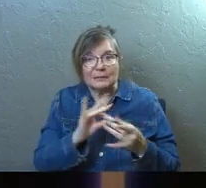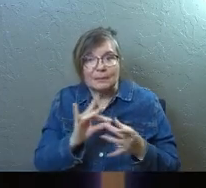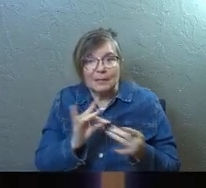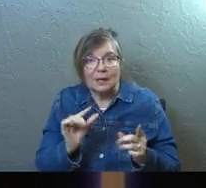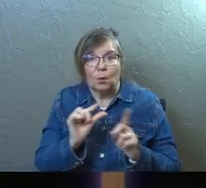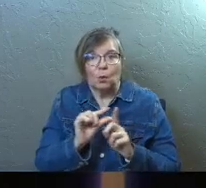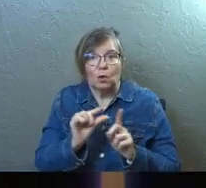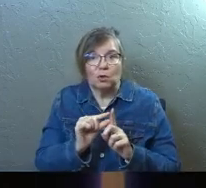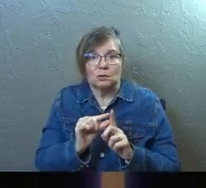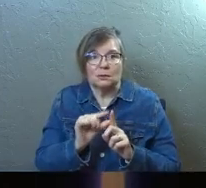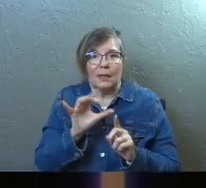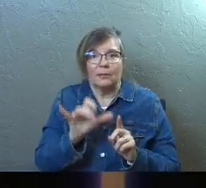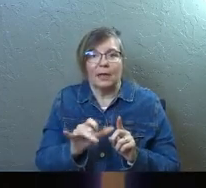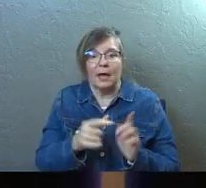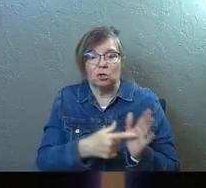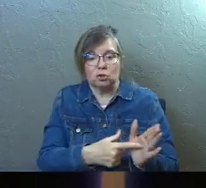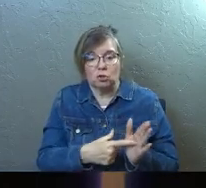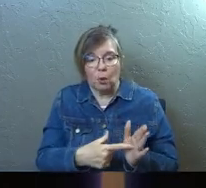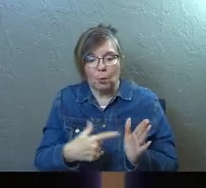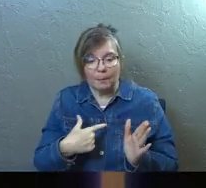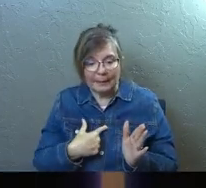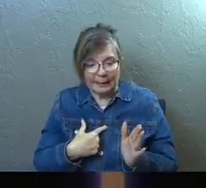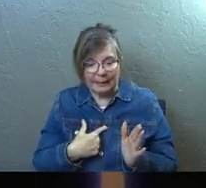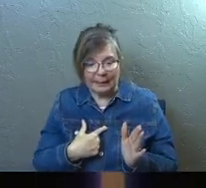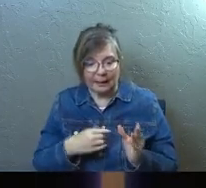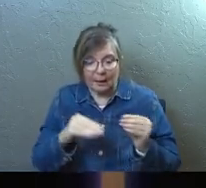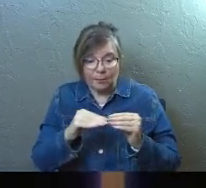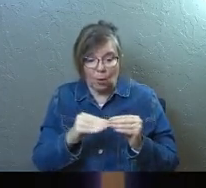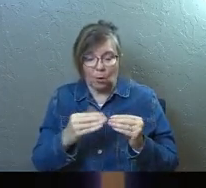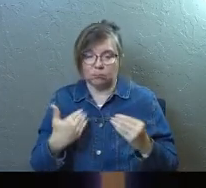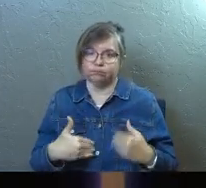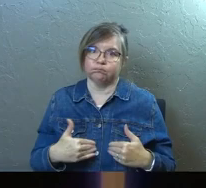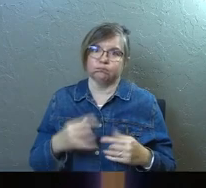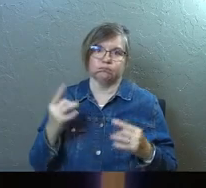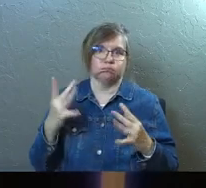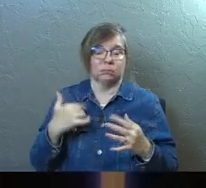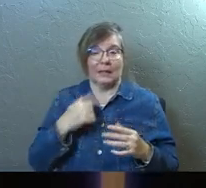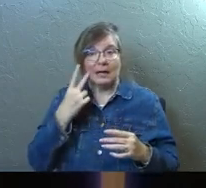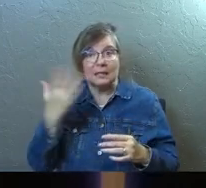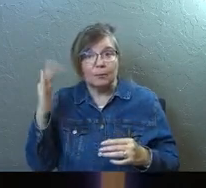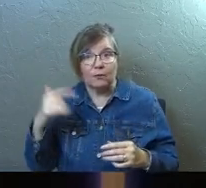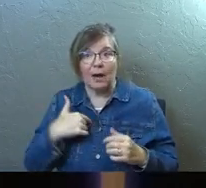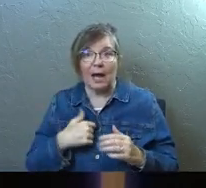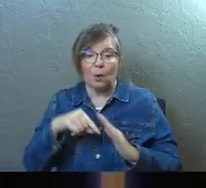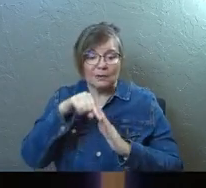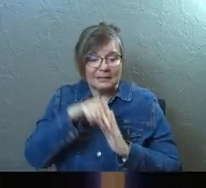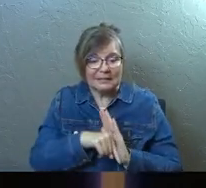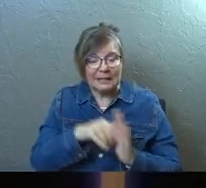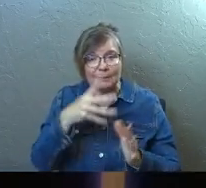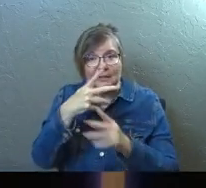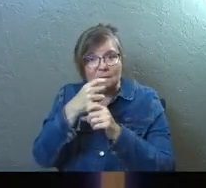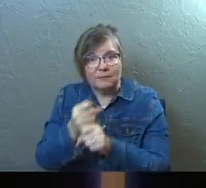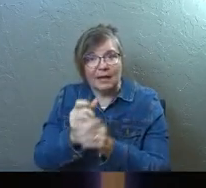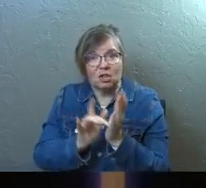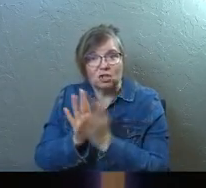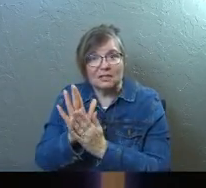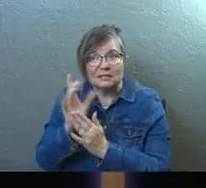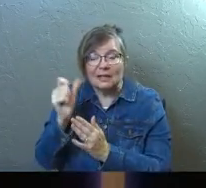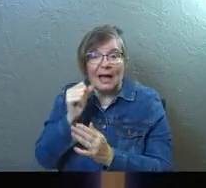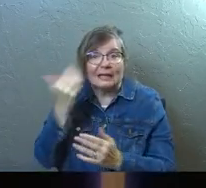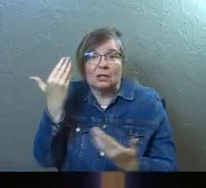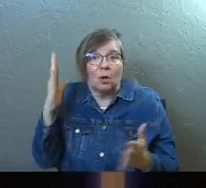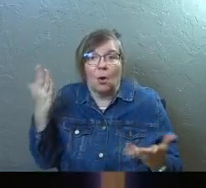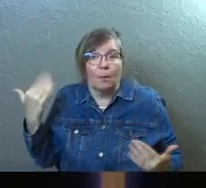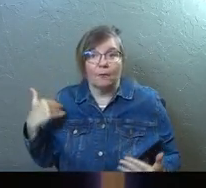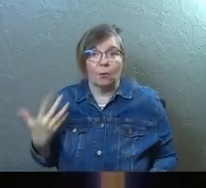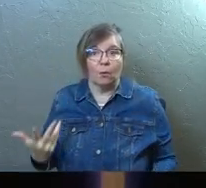speak words that showed me more solidly than I'd ever seen it before just how deep his faith in Jesus was. I didn't